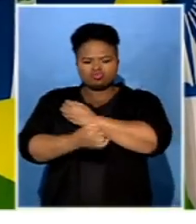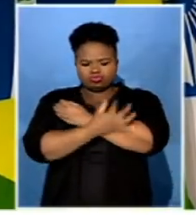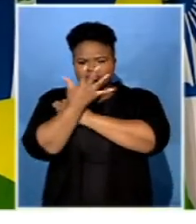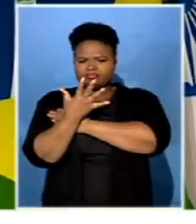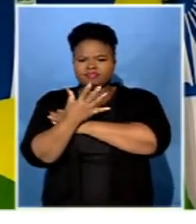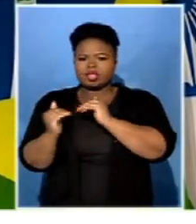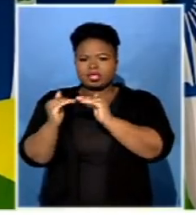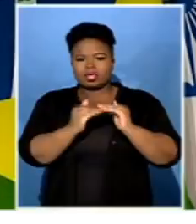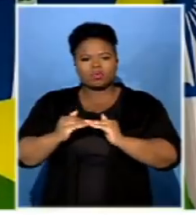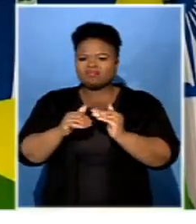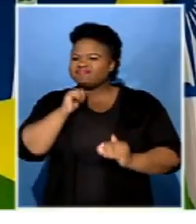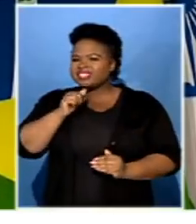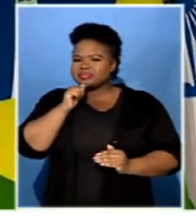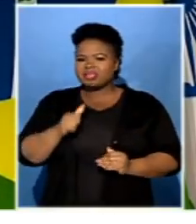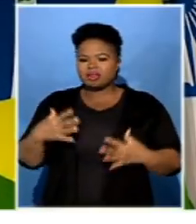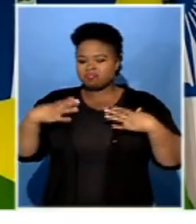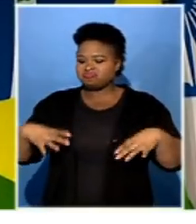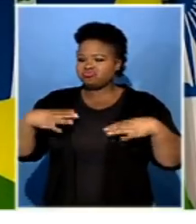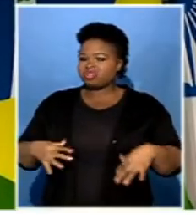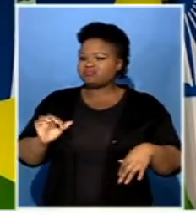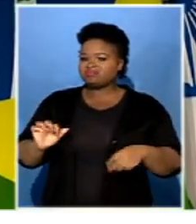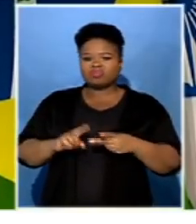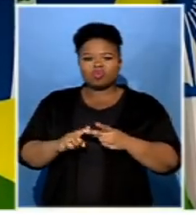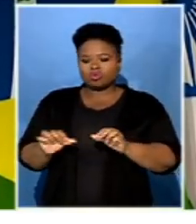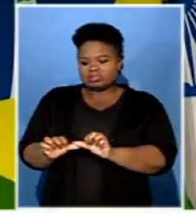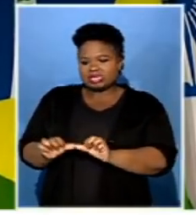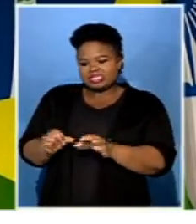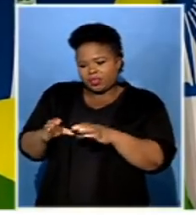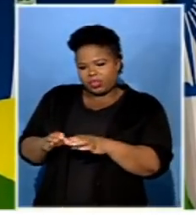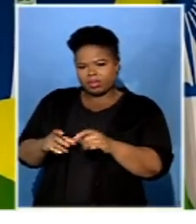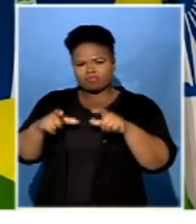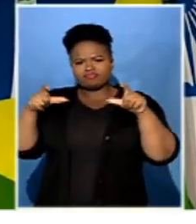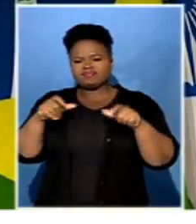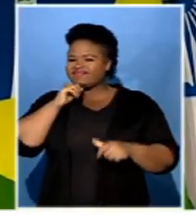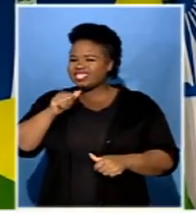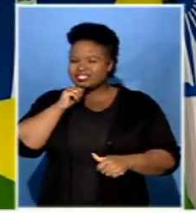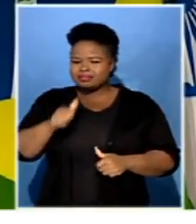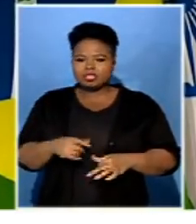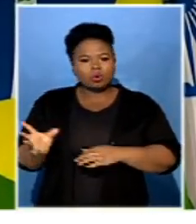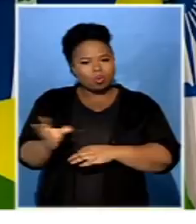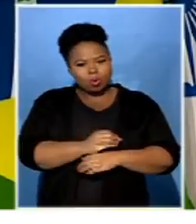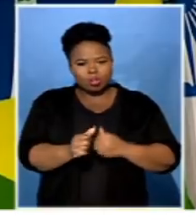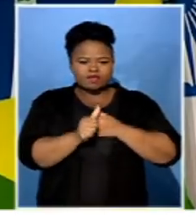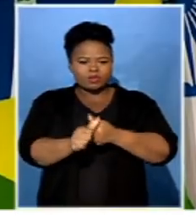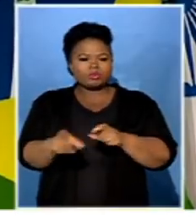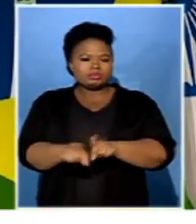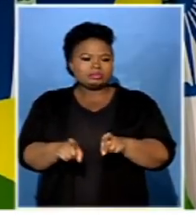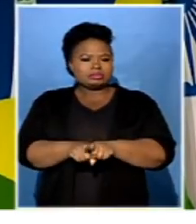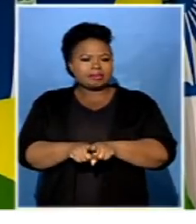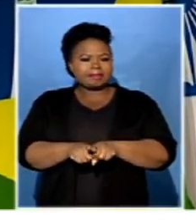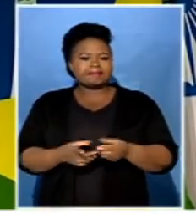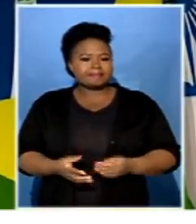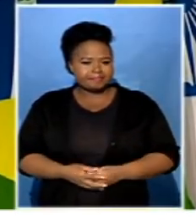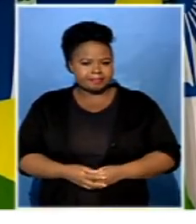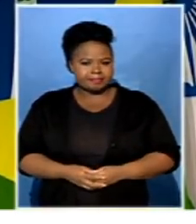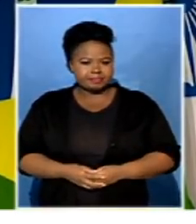their size, address issues that matter to all through consultation, and oppose hegemony and power